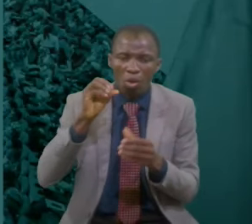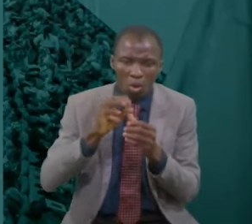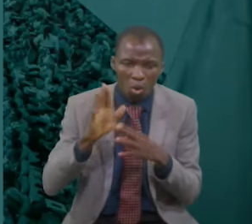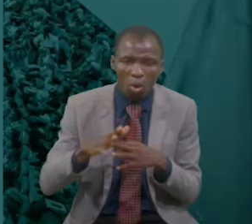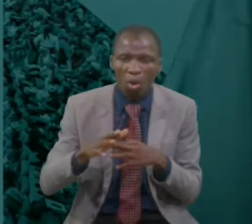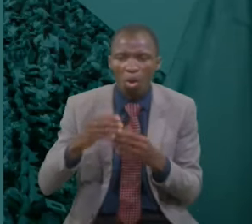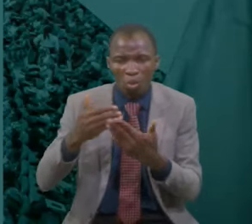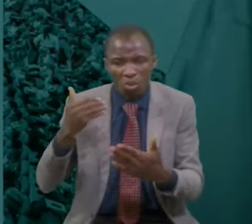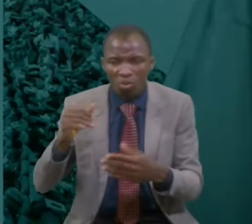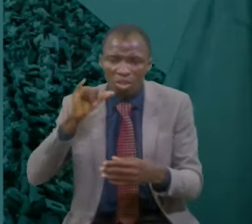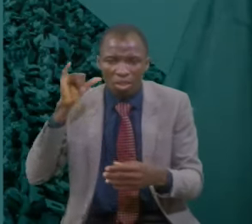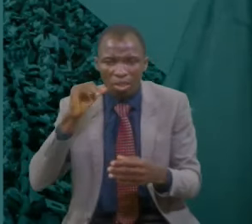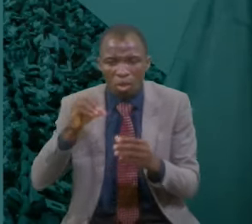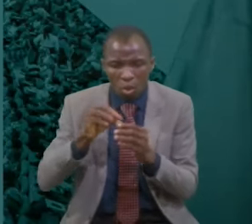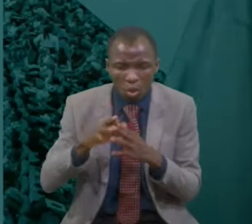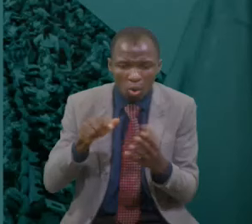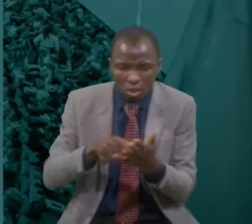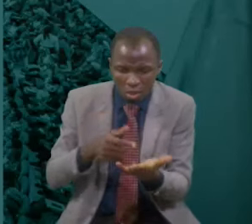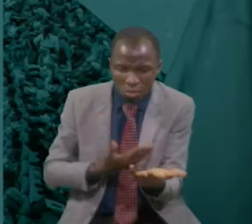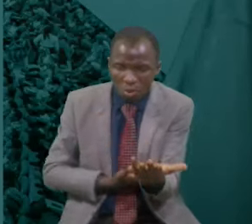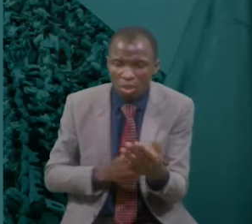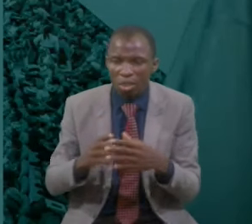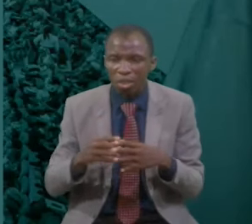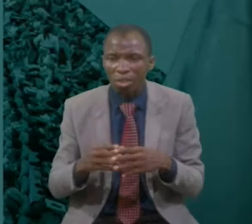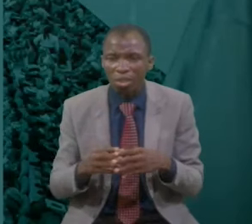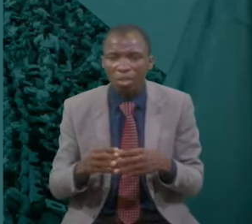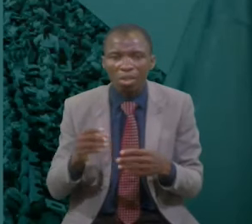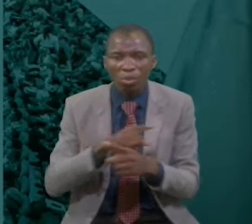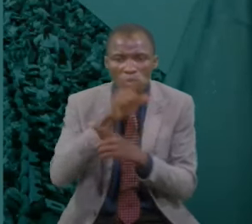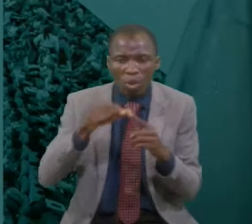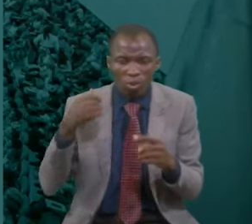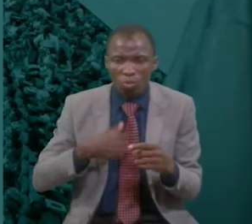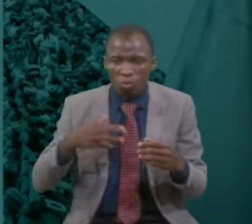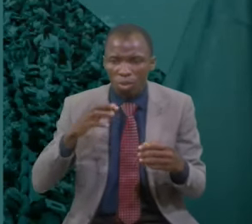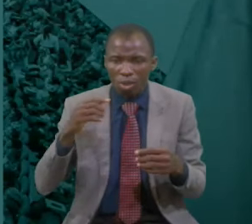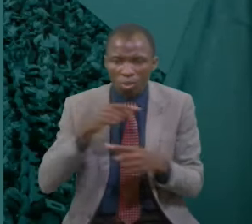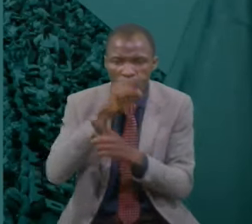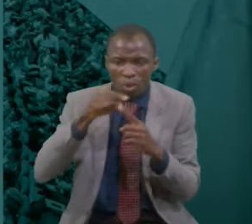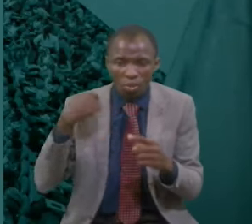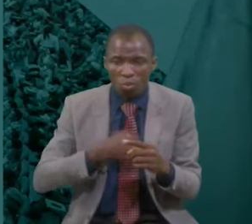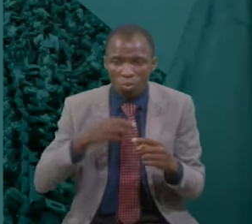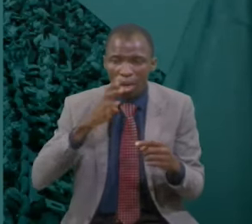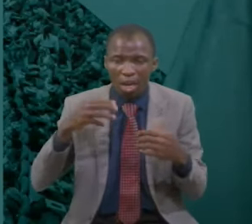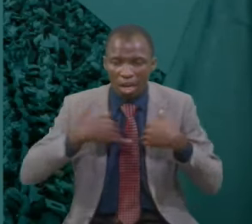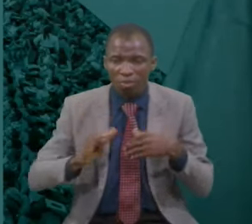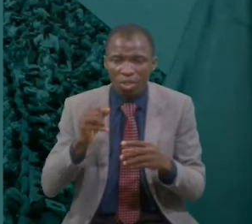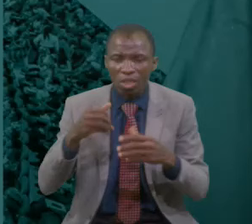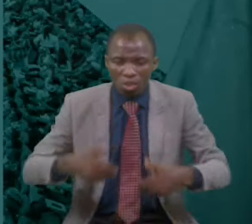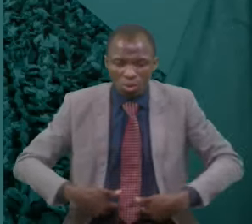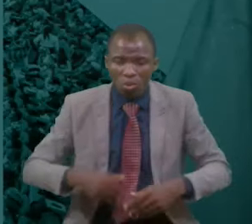this morning over there when we're having the youth impact, all of you collected together, we